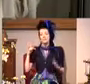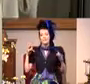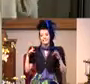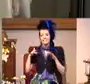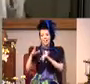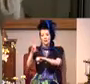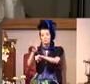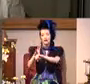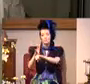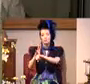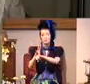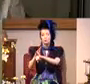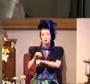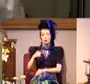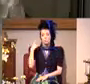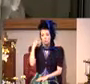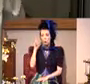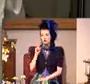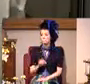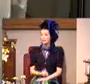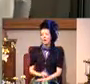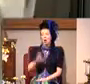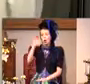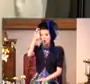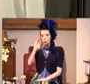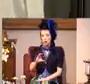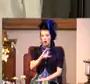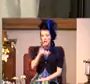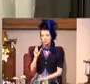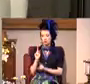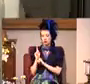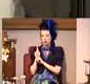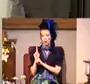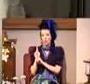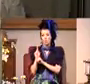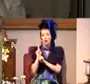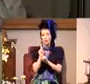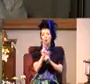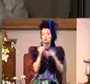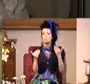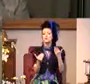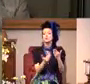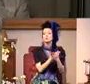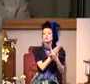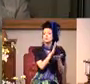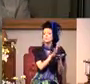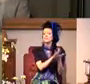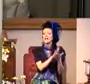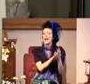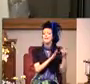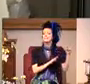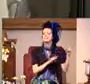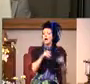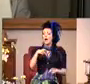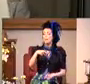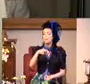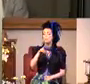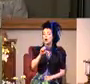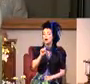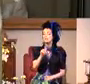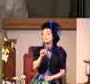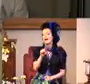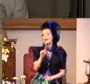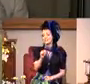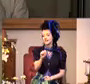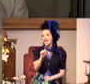to process the cross from this campus to our new campus on Prospect Avenue. I don't know, maybe 50, 60